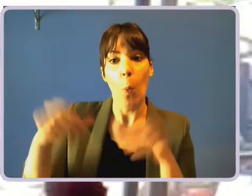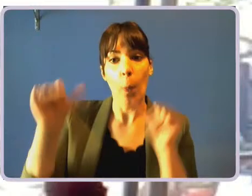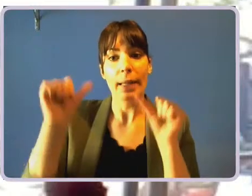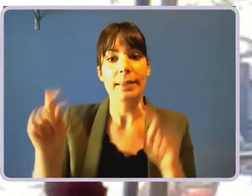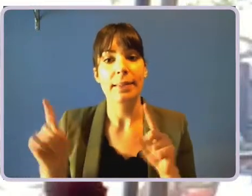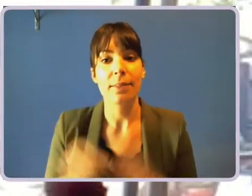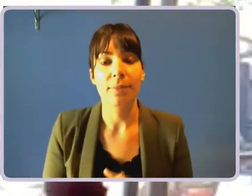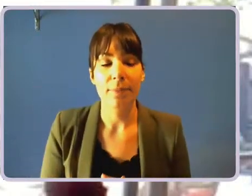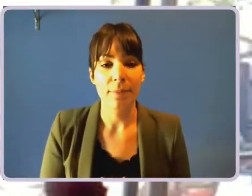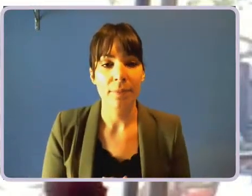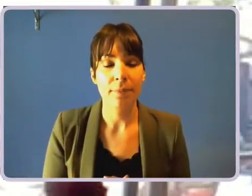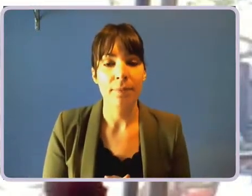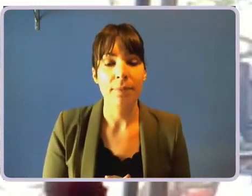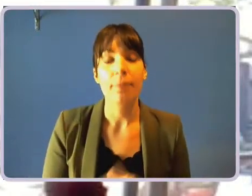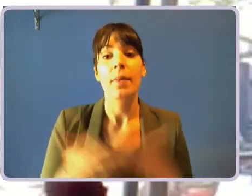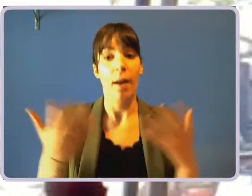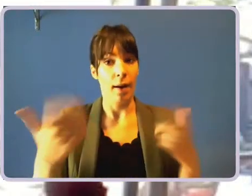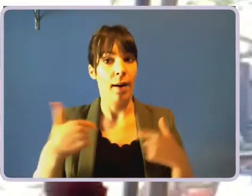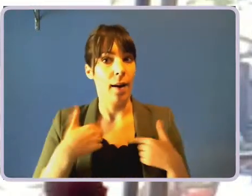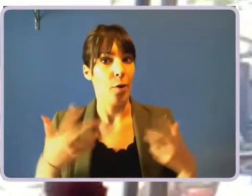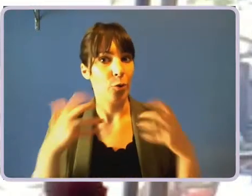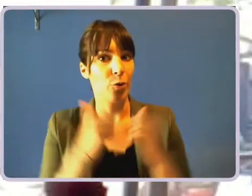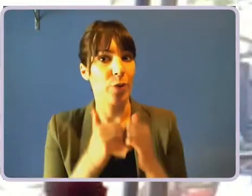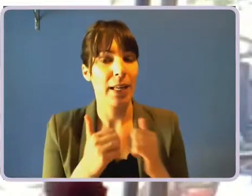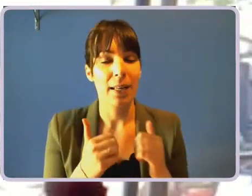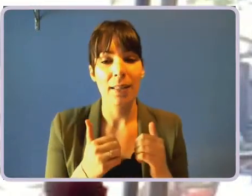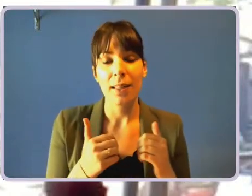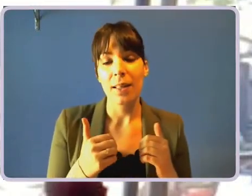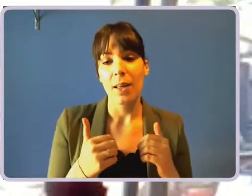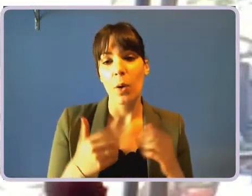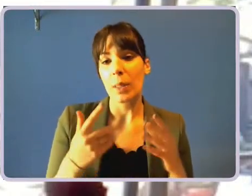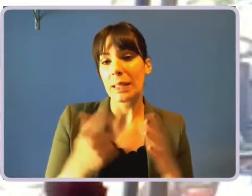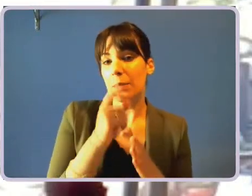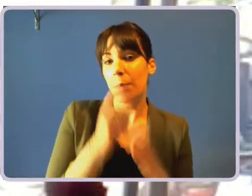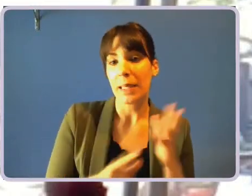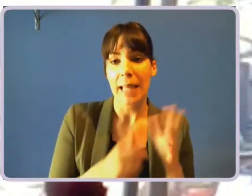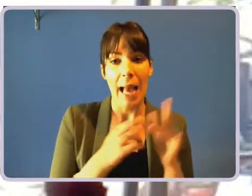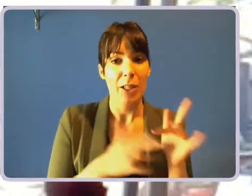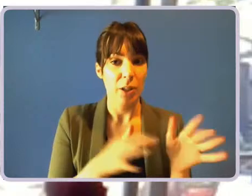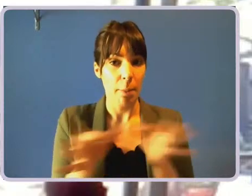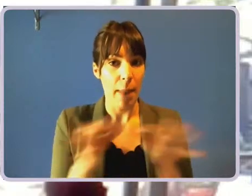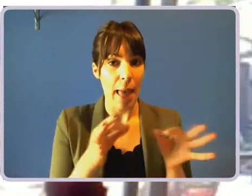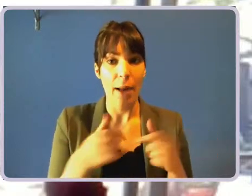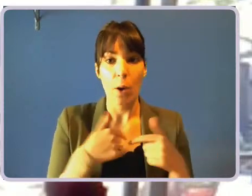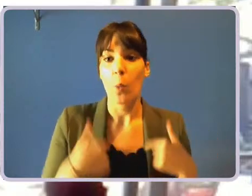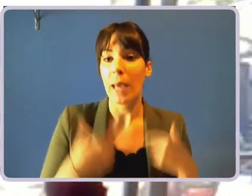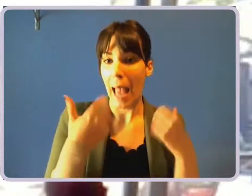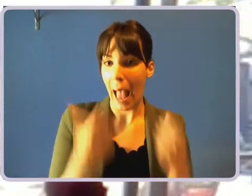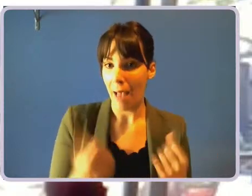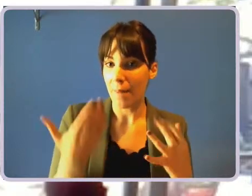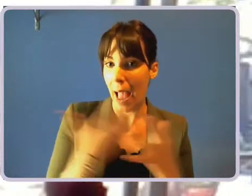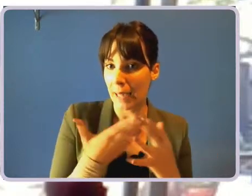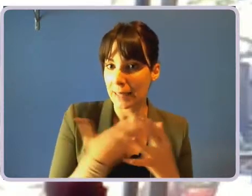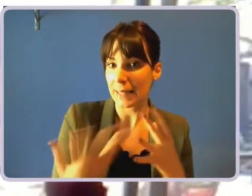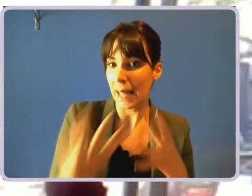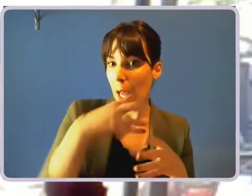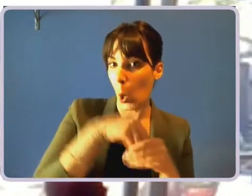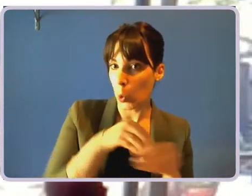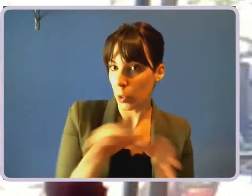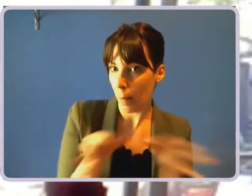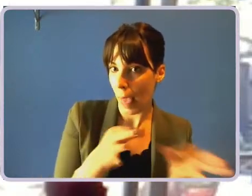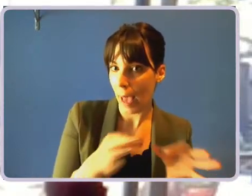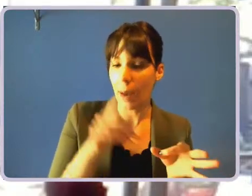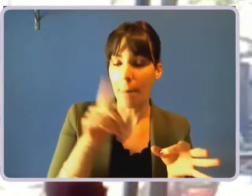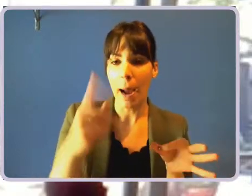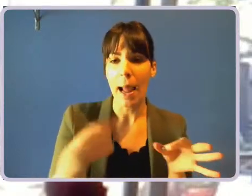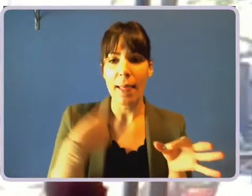Totally agree with we call our disability action plan an access and inclusion plan. But I think sitting alongside